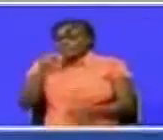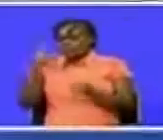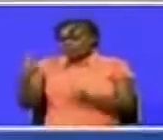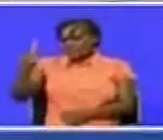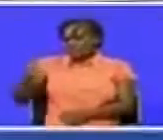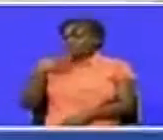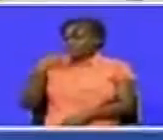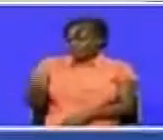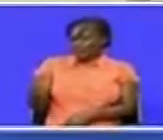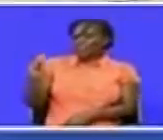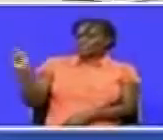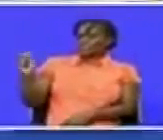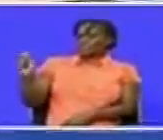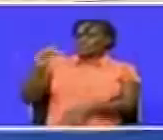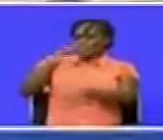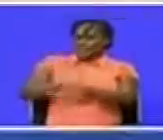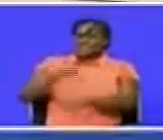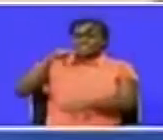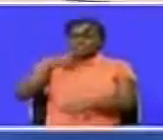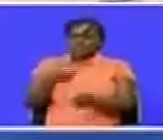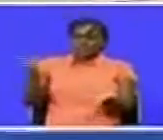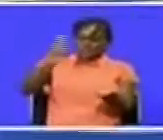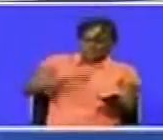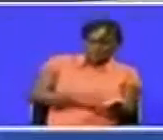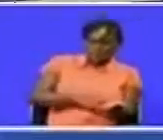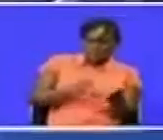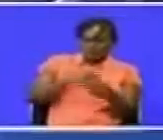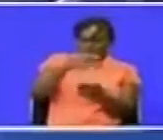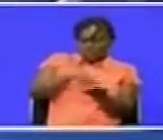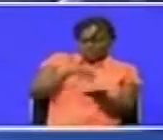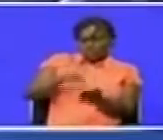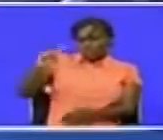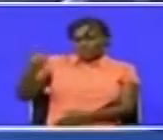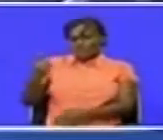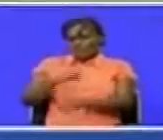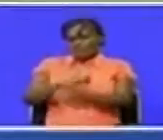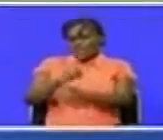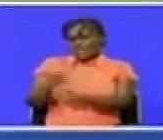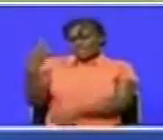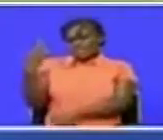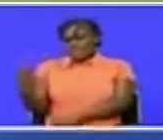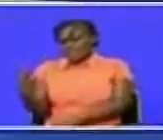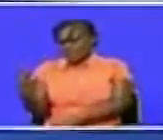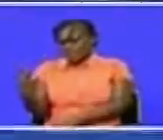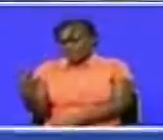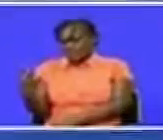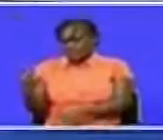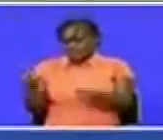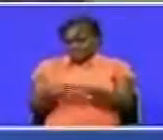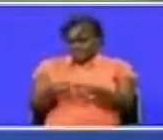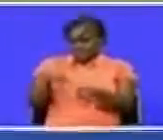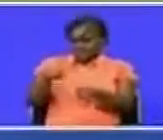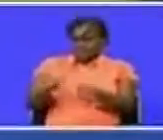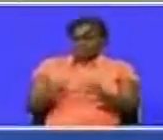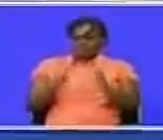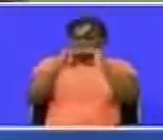meters race saw Timothy Cheruiyot set a new record in the championships after finishing first in 3 minutes 36.1 seconds and with that booking